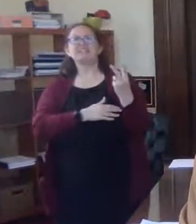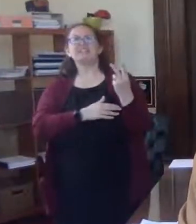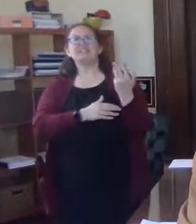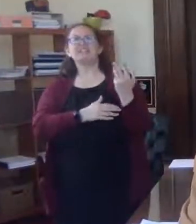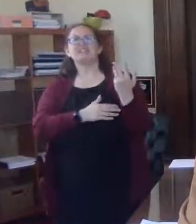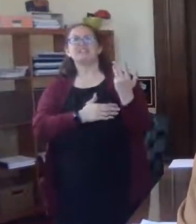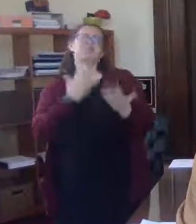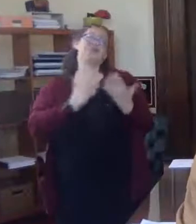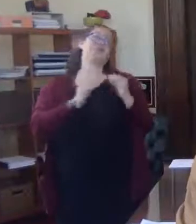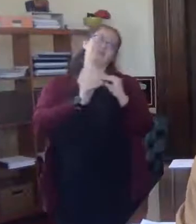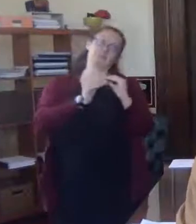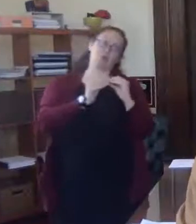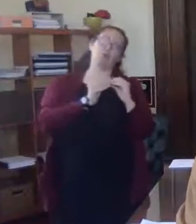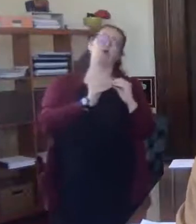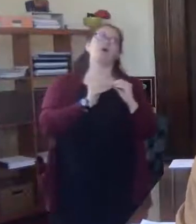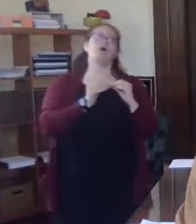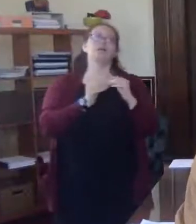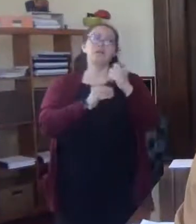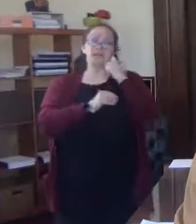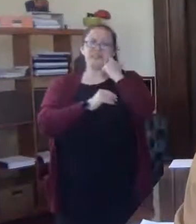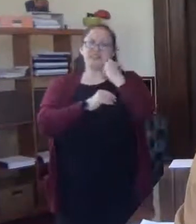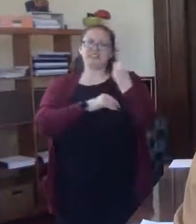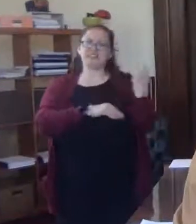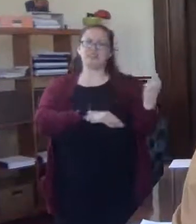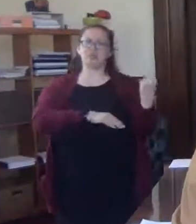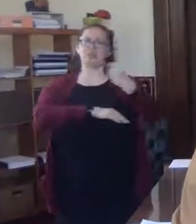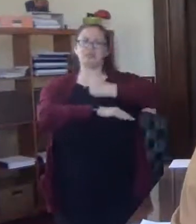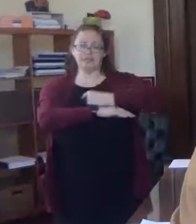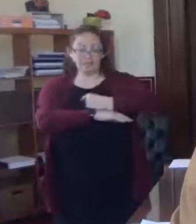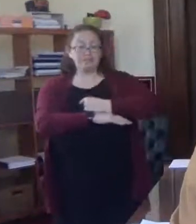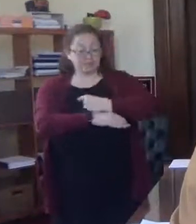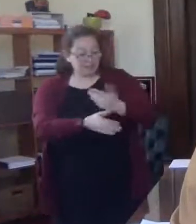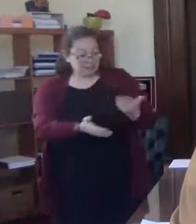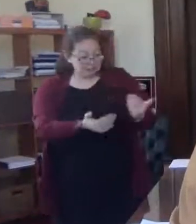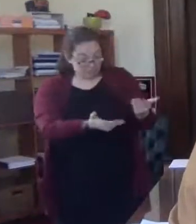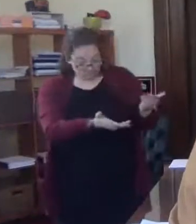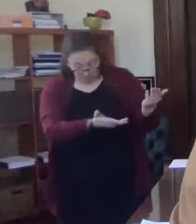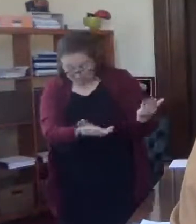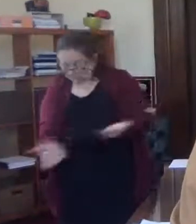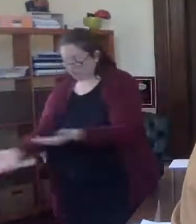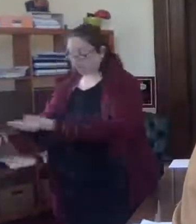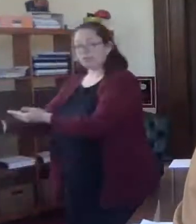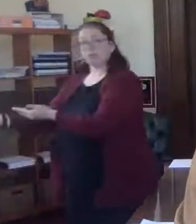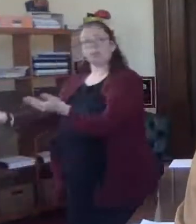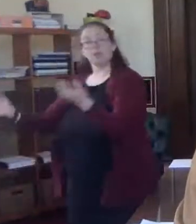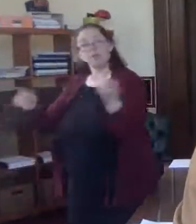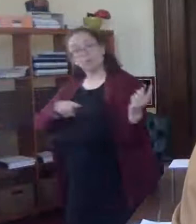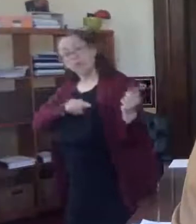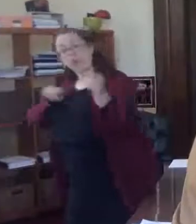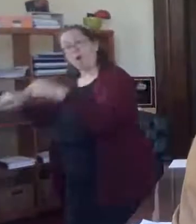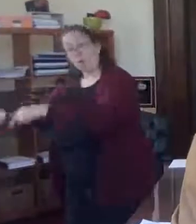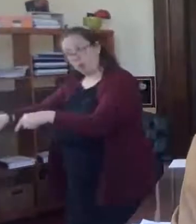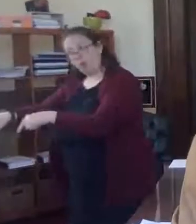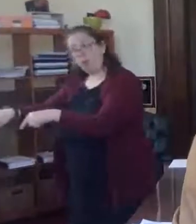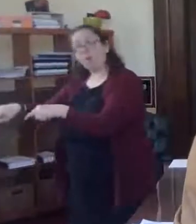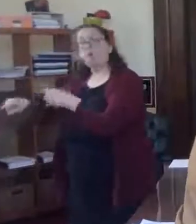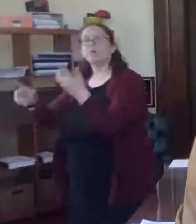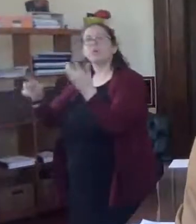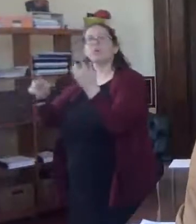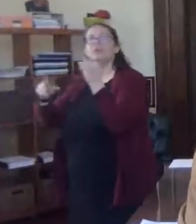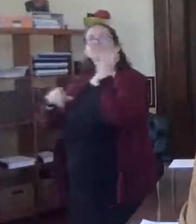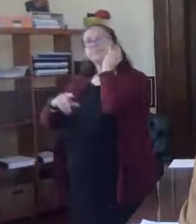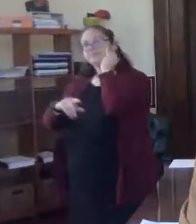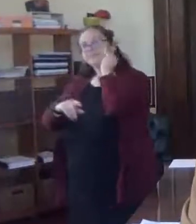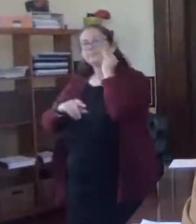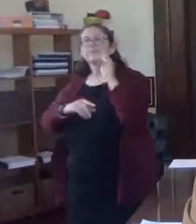that now, over the last few days of getting people to go into a